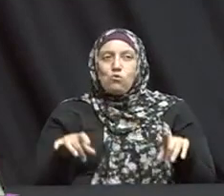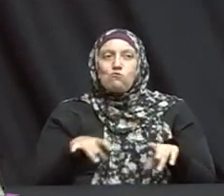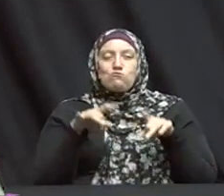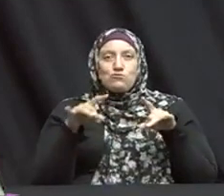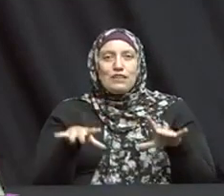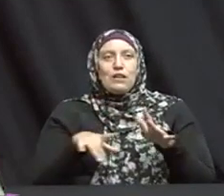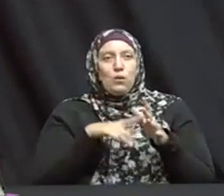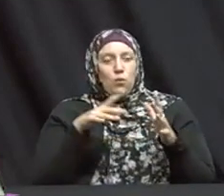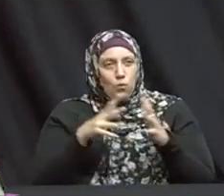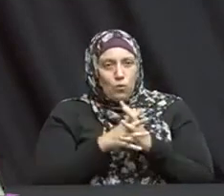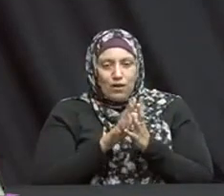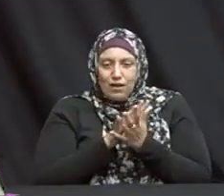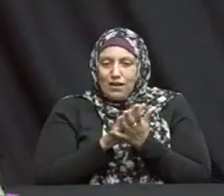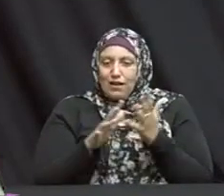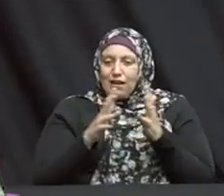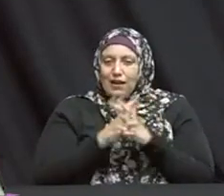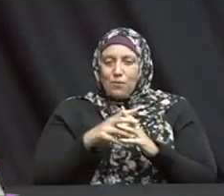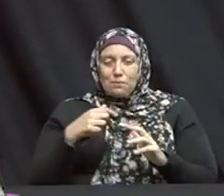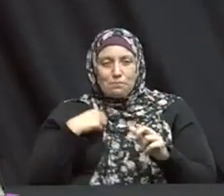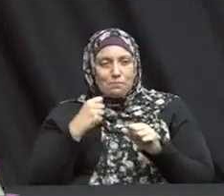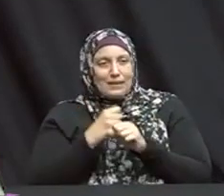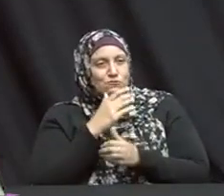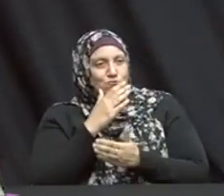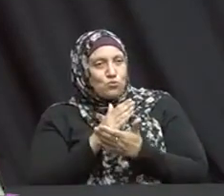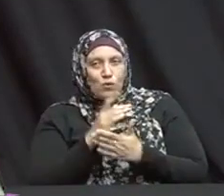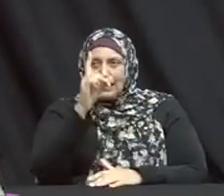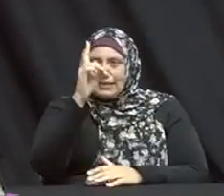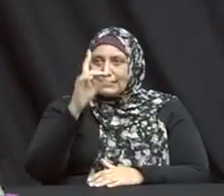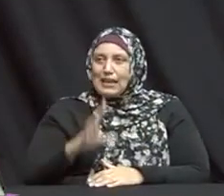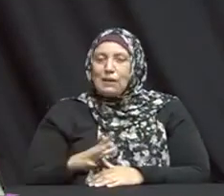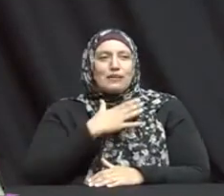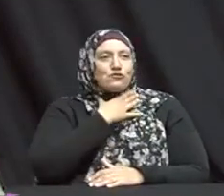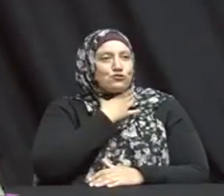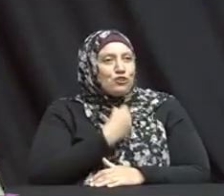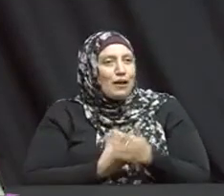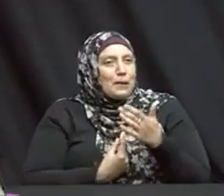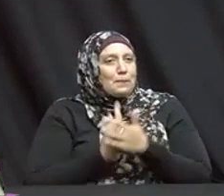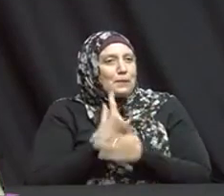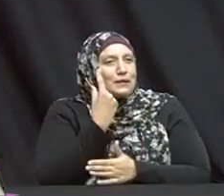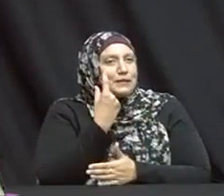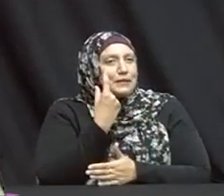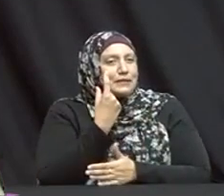ensuring that the Islamic outcome is achieved in Australian law is,